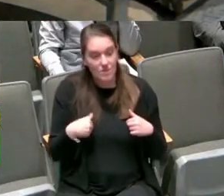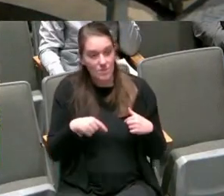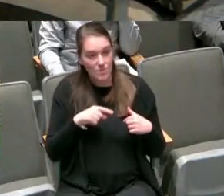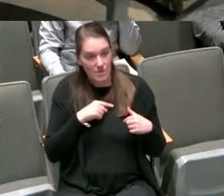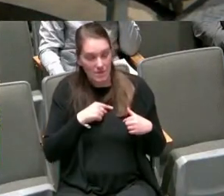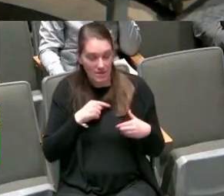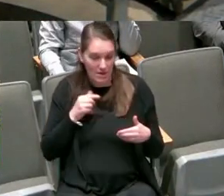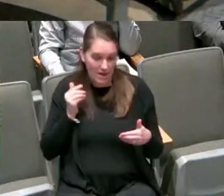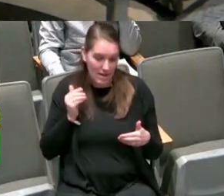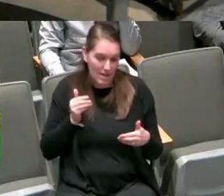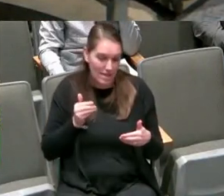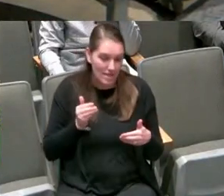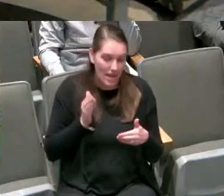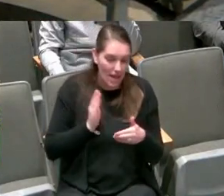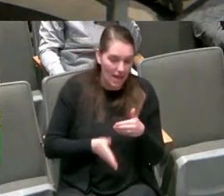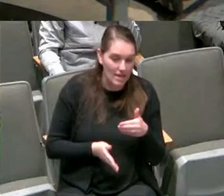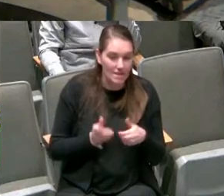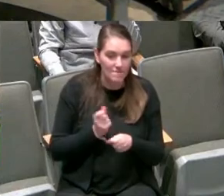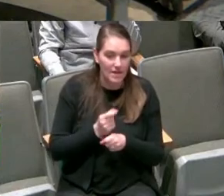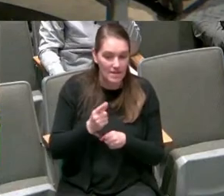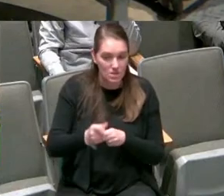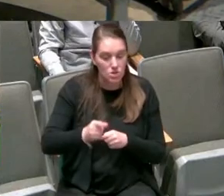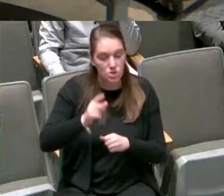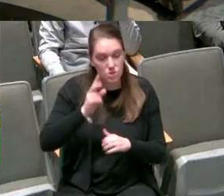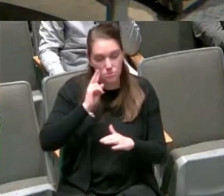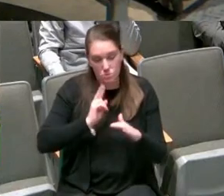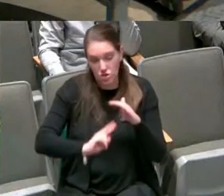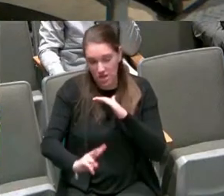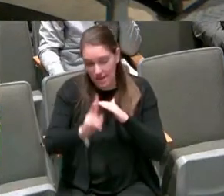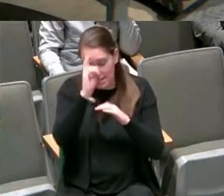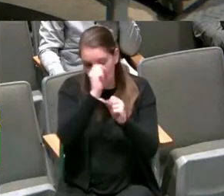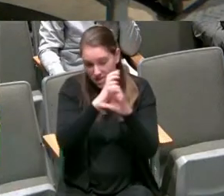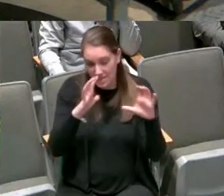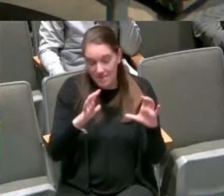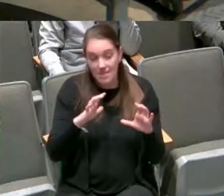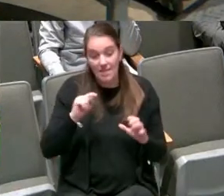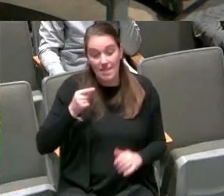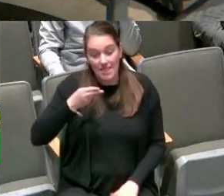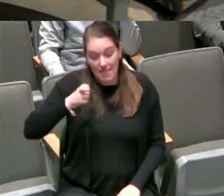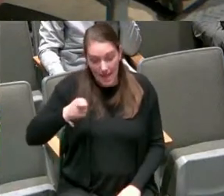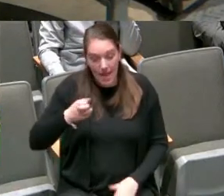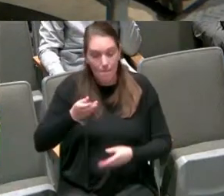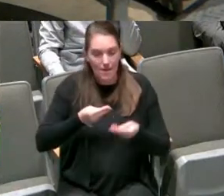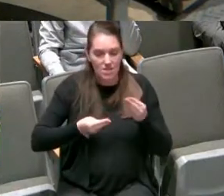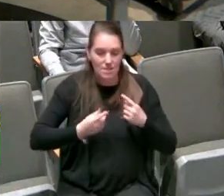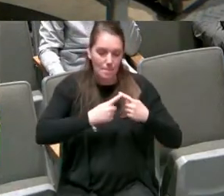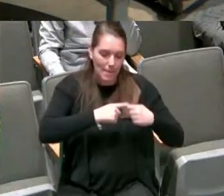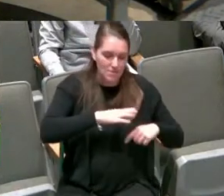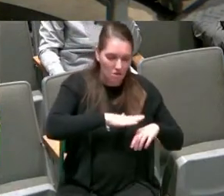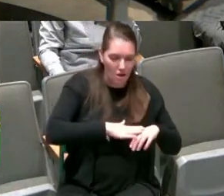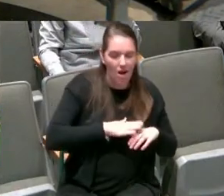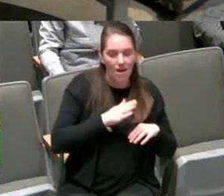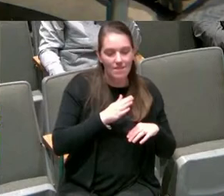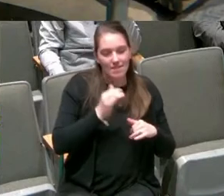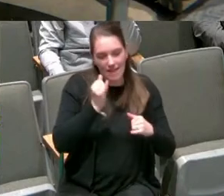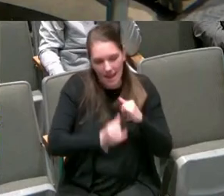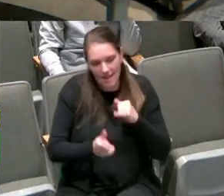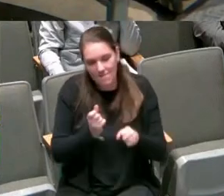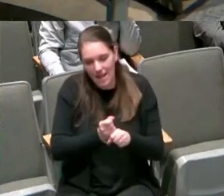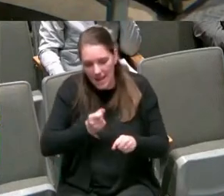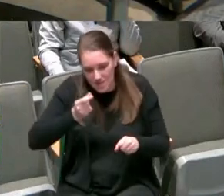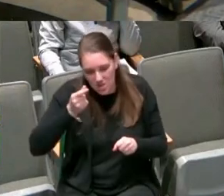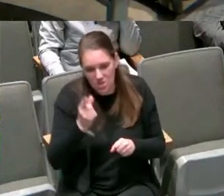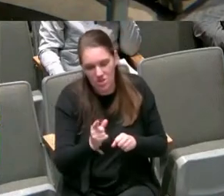end of La of next year's projection and the budget is based on the end of next year's projection